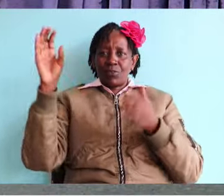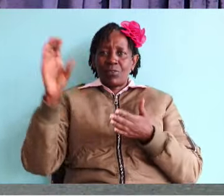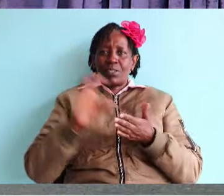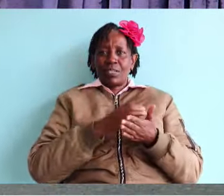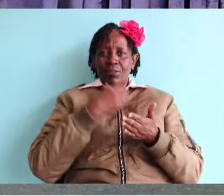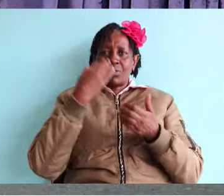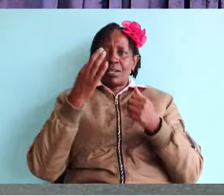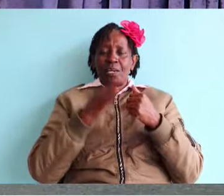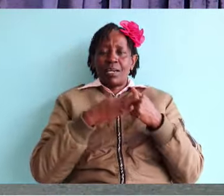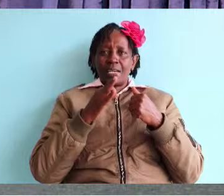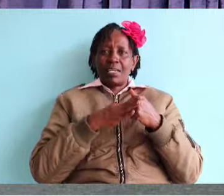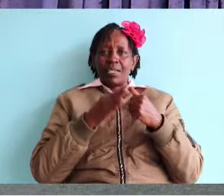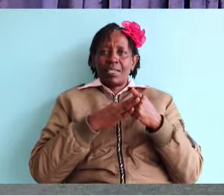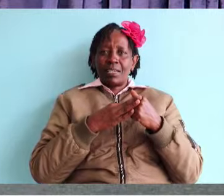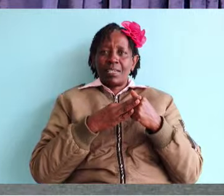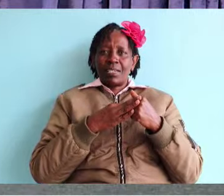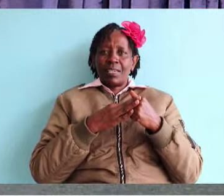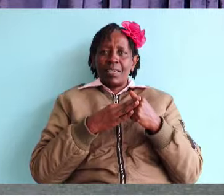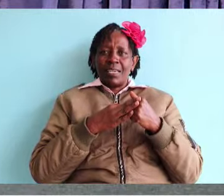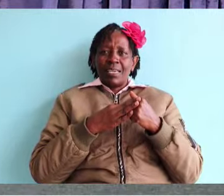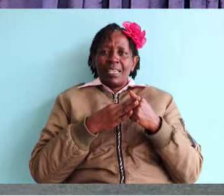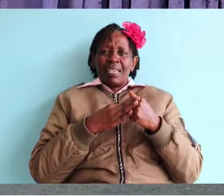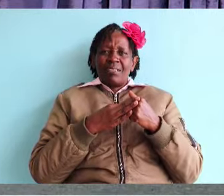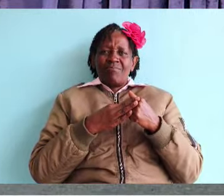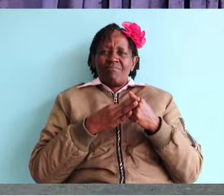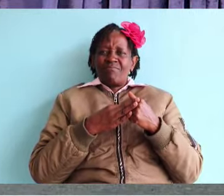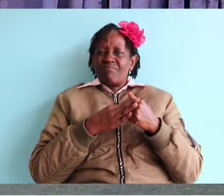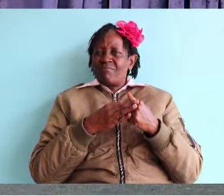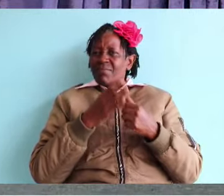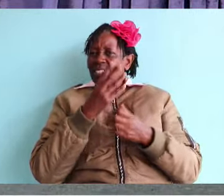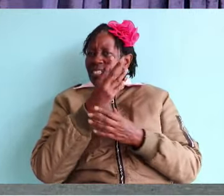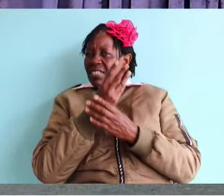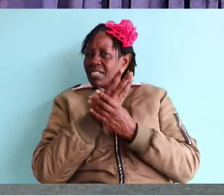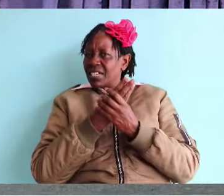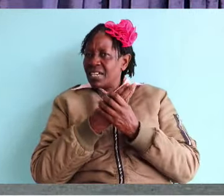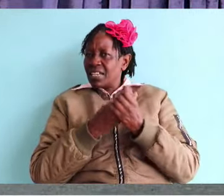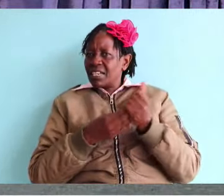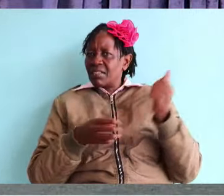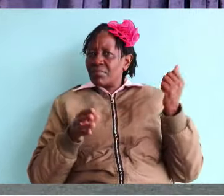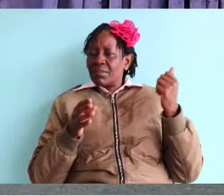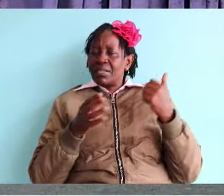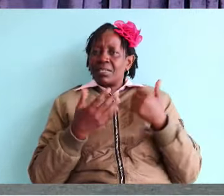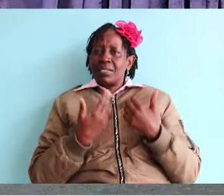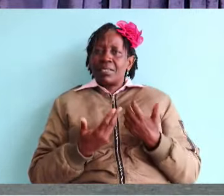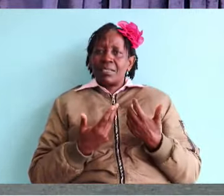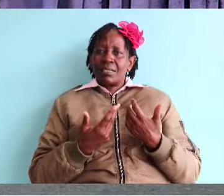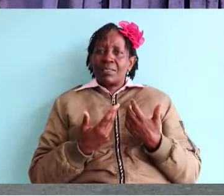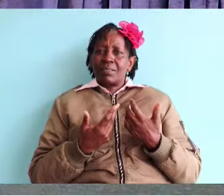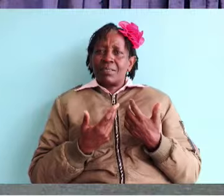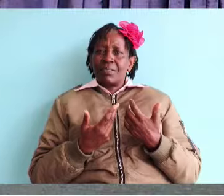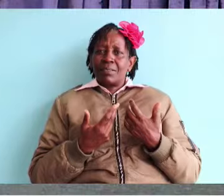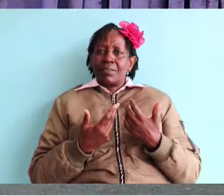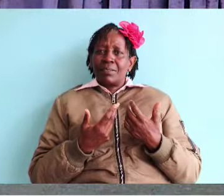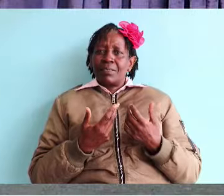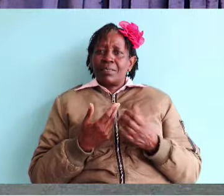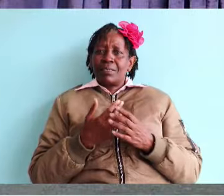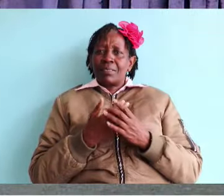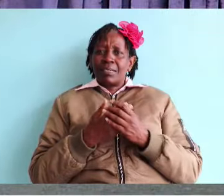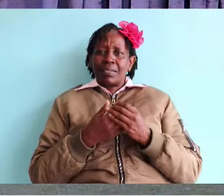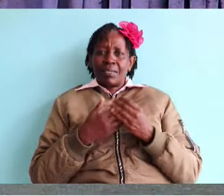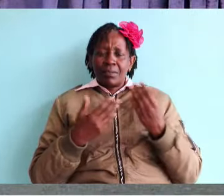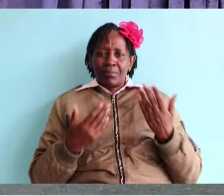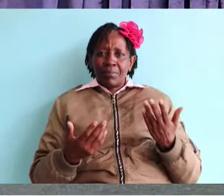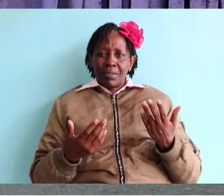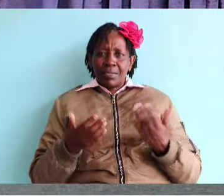And particularly the discouragement that he encounters with these two communities of the Israelites